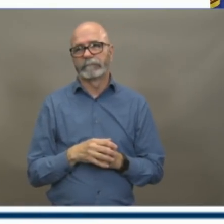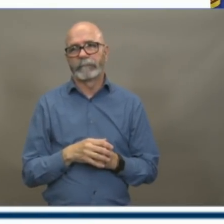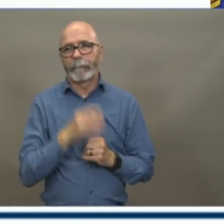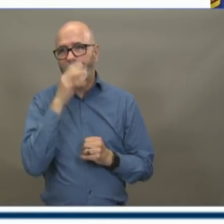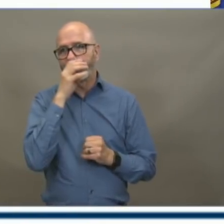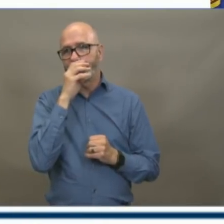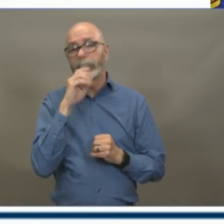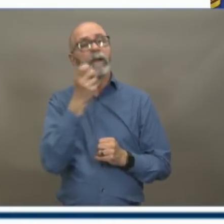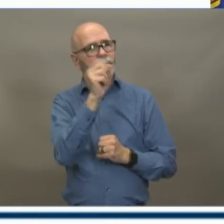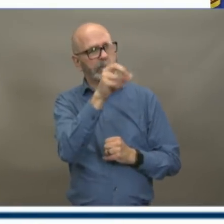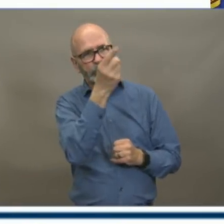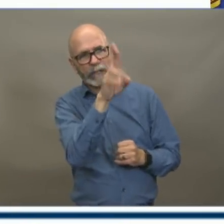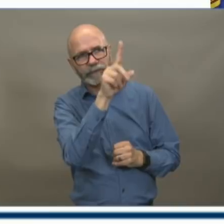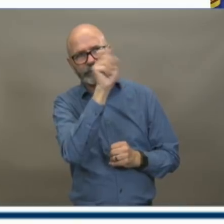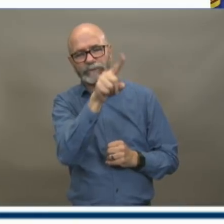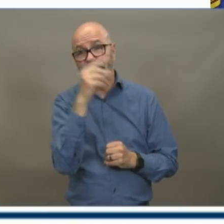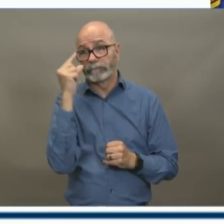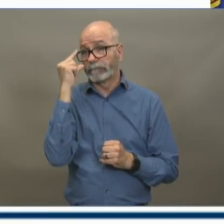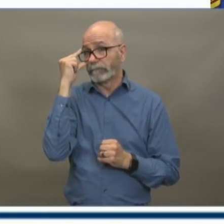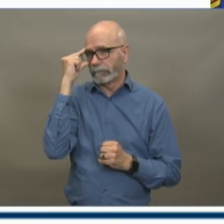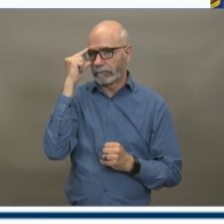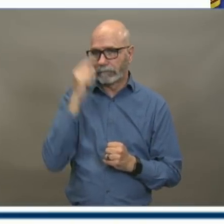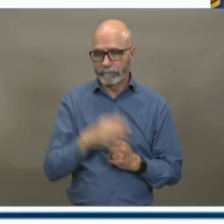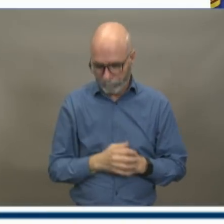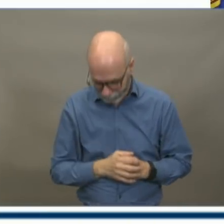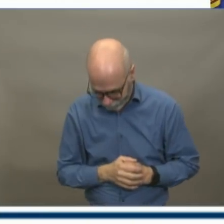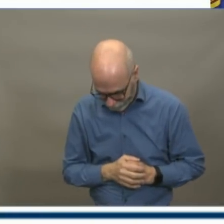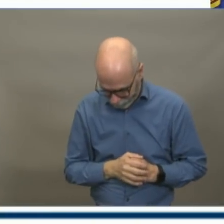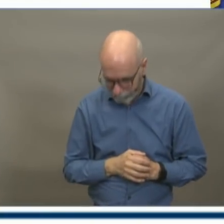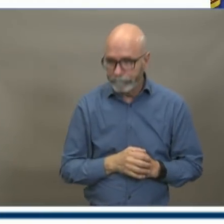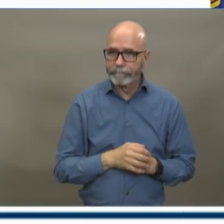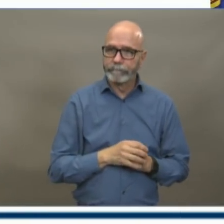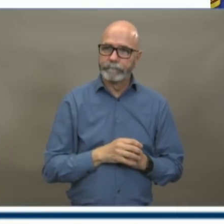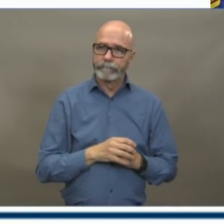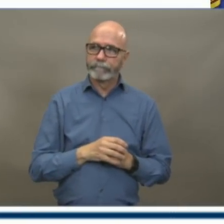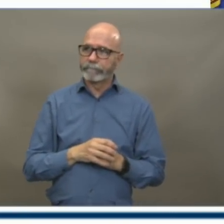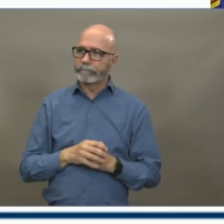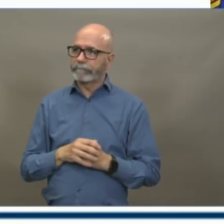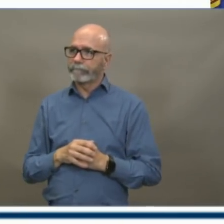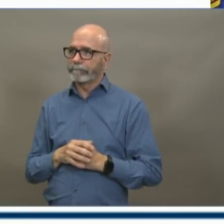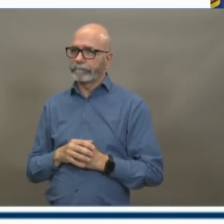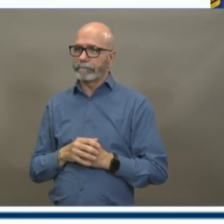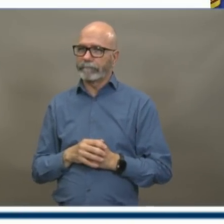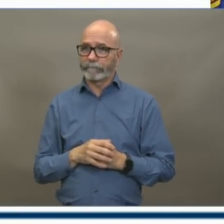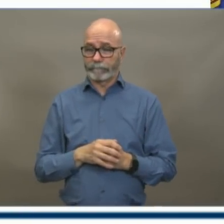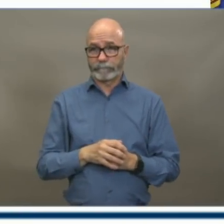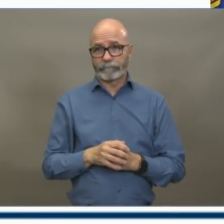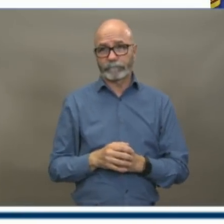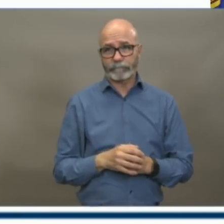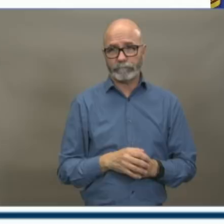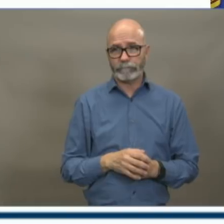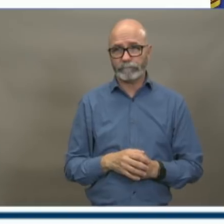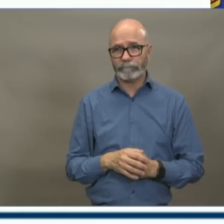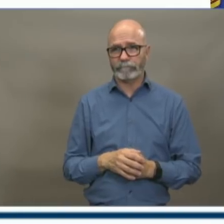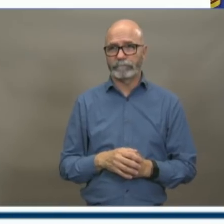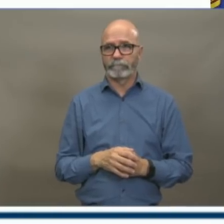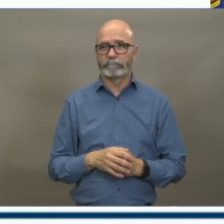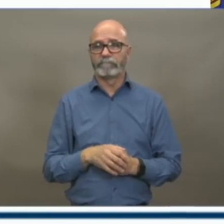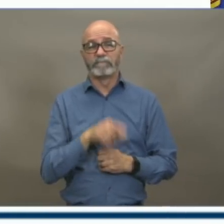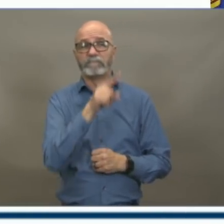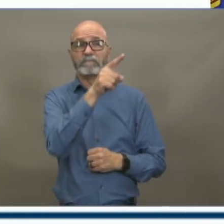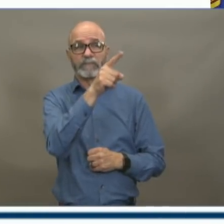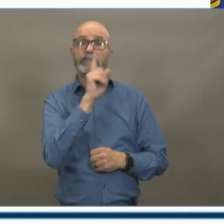Strang, you're involved in these conversations, I assume more than the rest of us. Do you have any updates